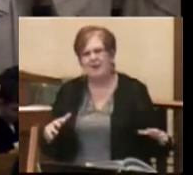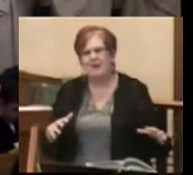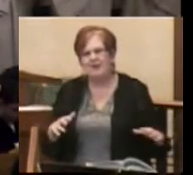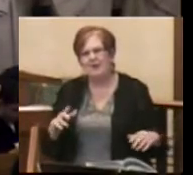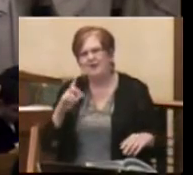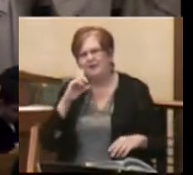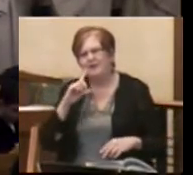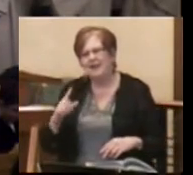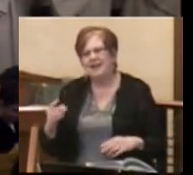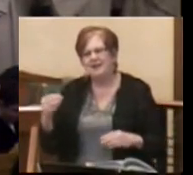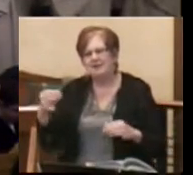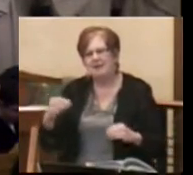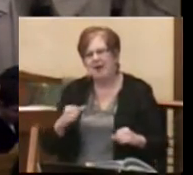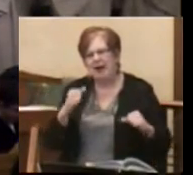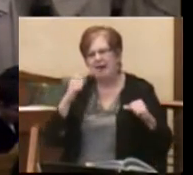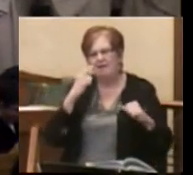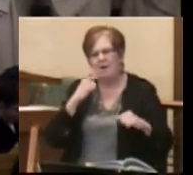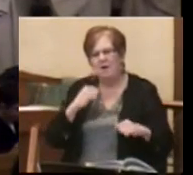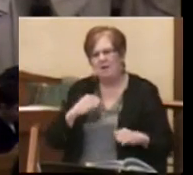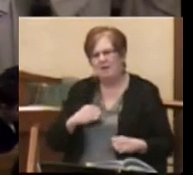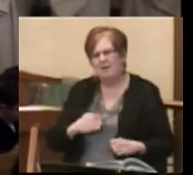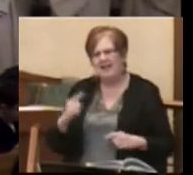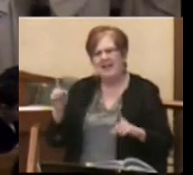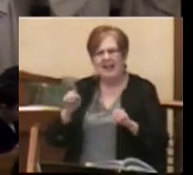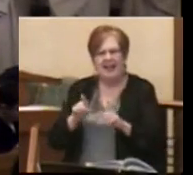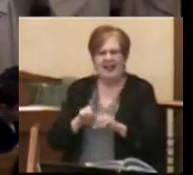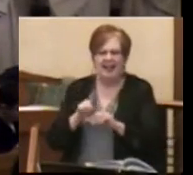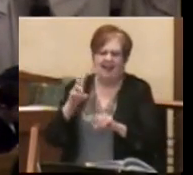me. And like a